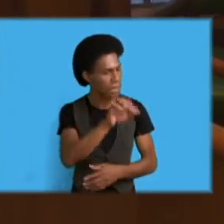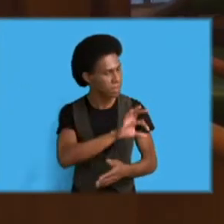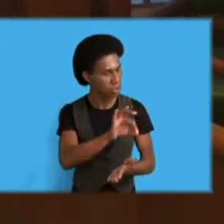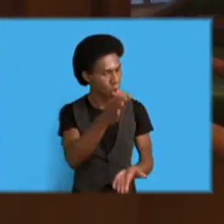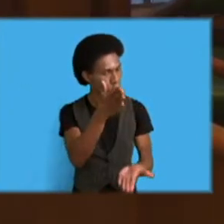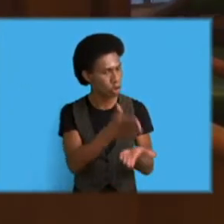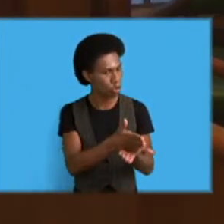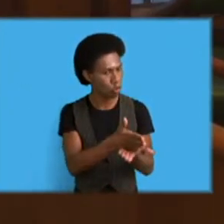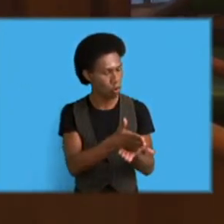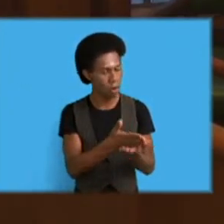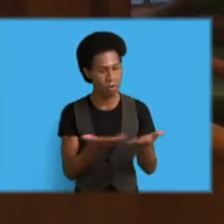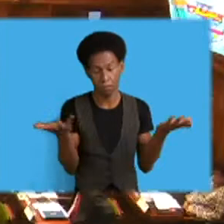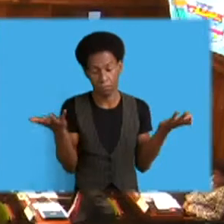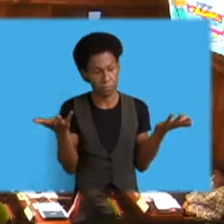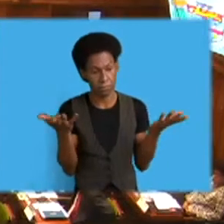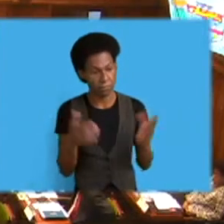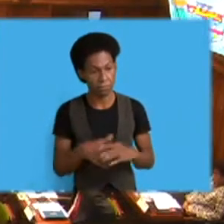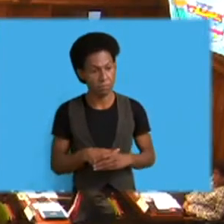TV.